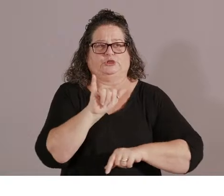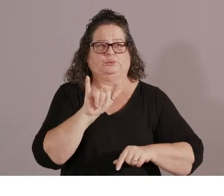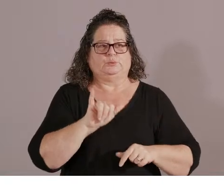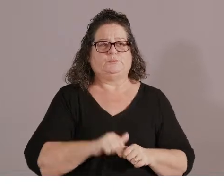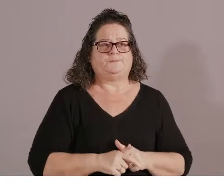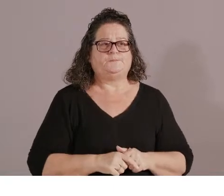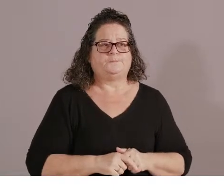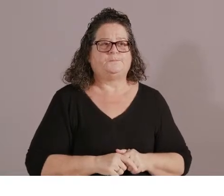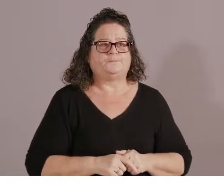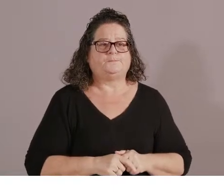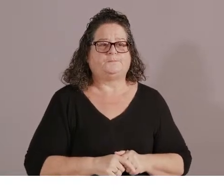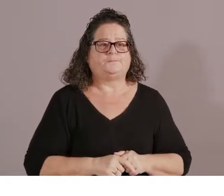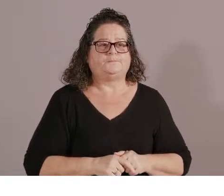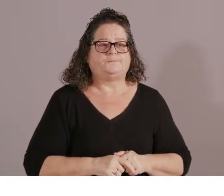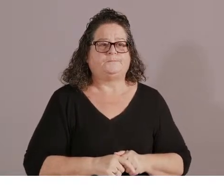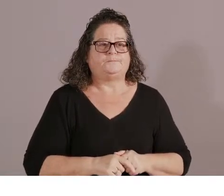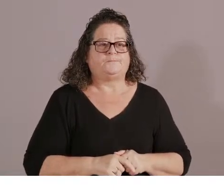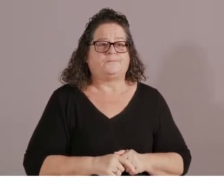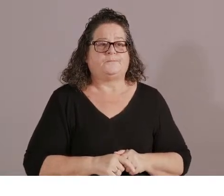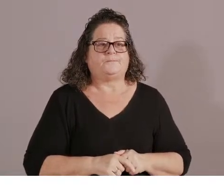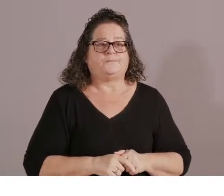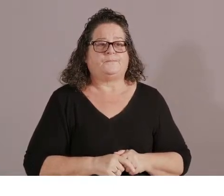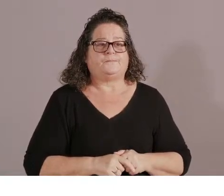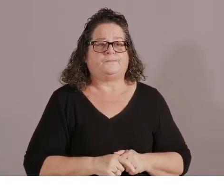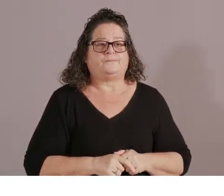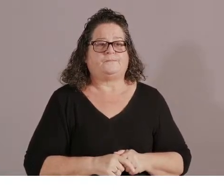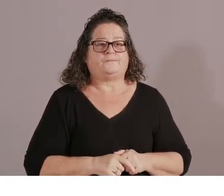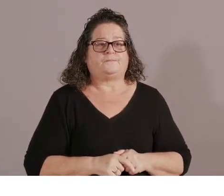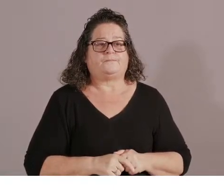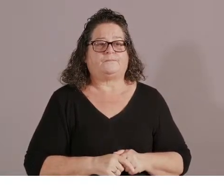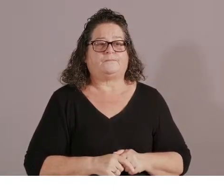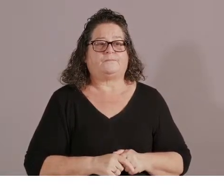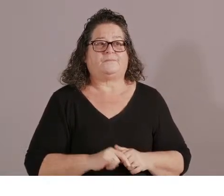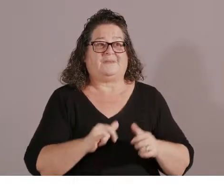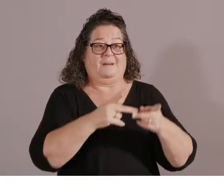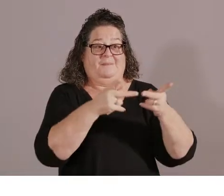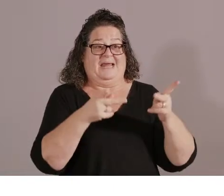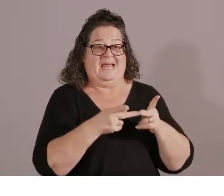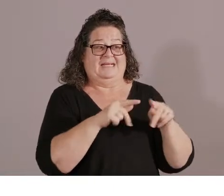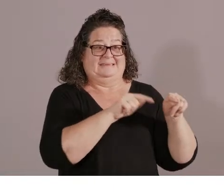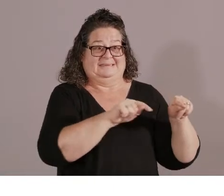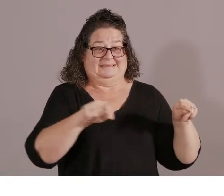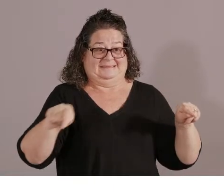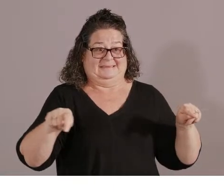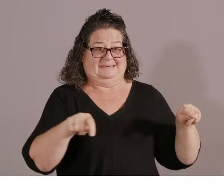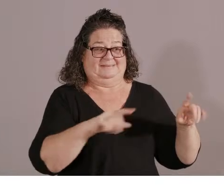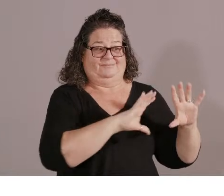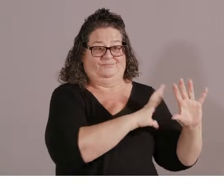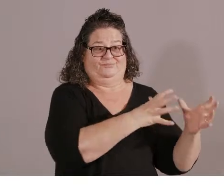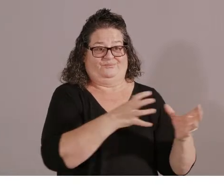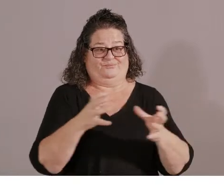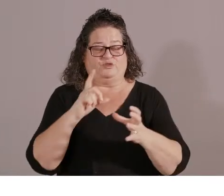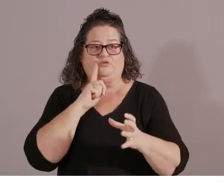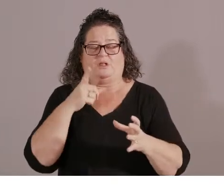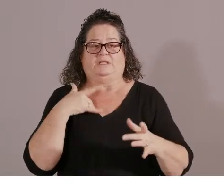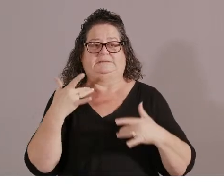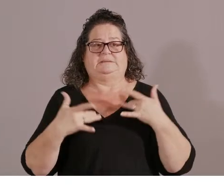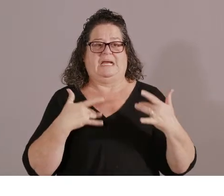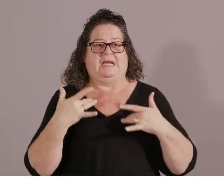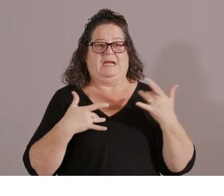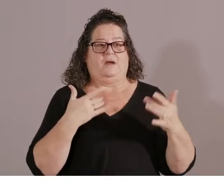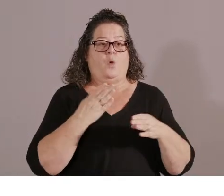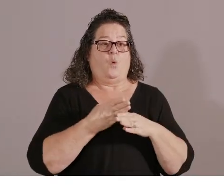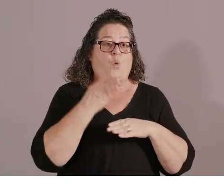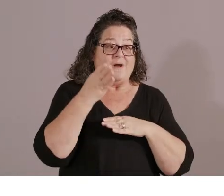For our vaccine administration sites, we are very excited because we have over 400 vaccination